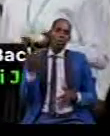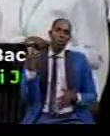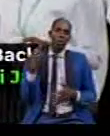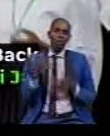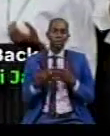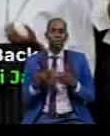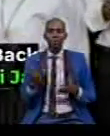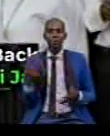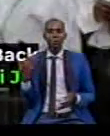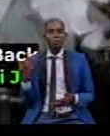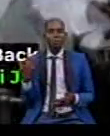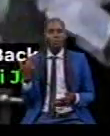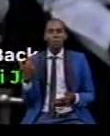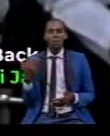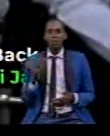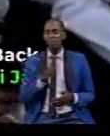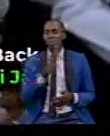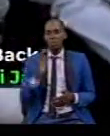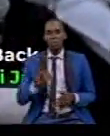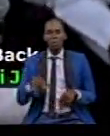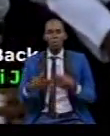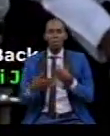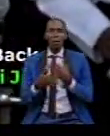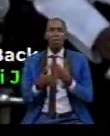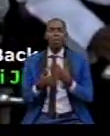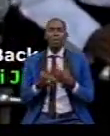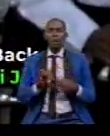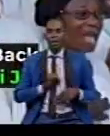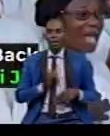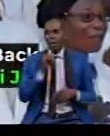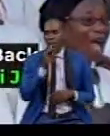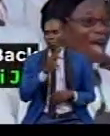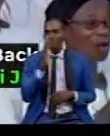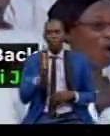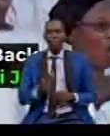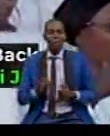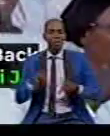you. The counselors are all around.